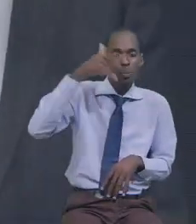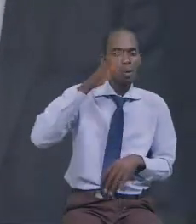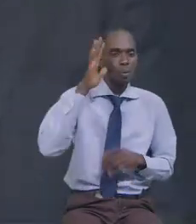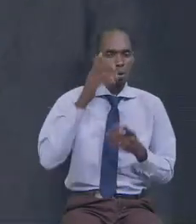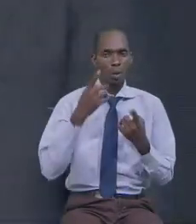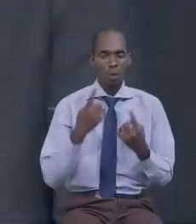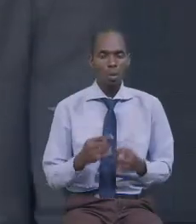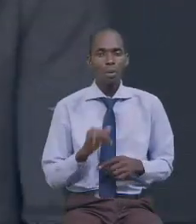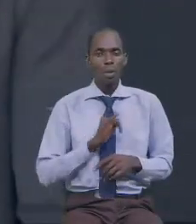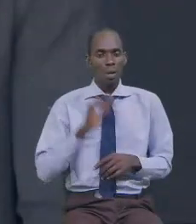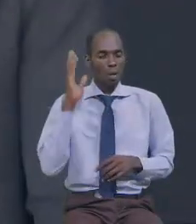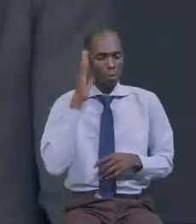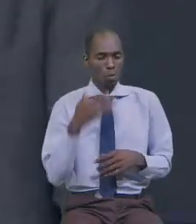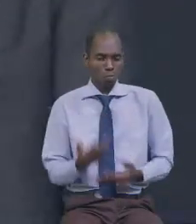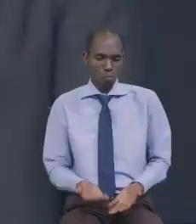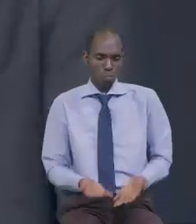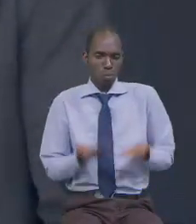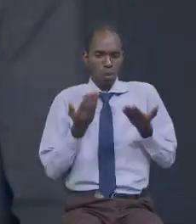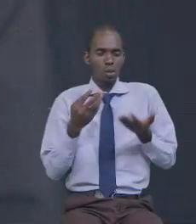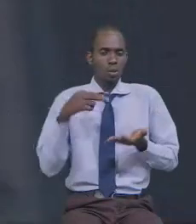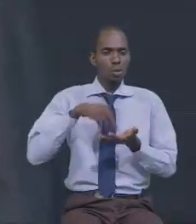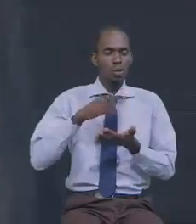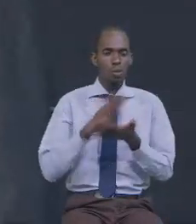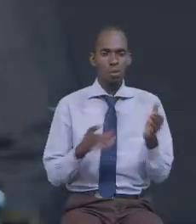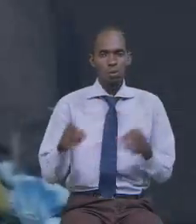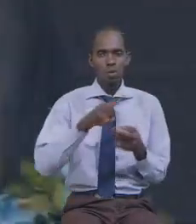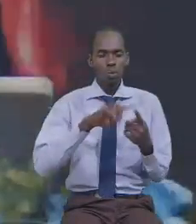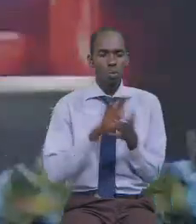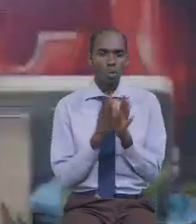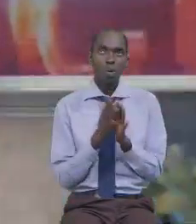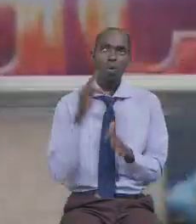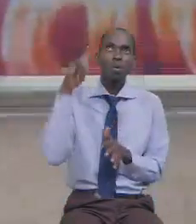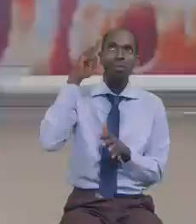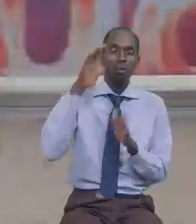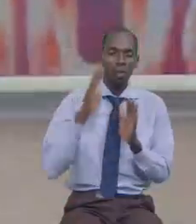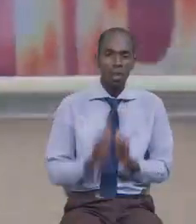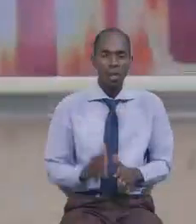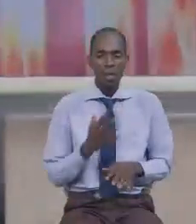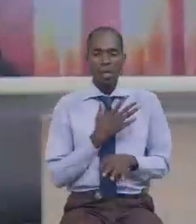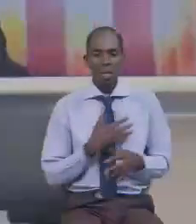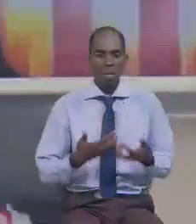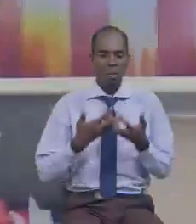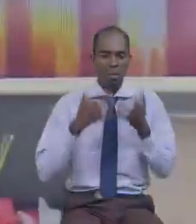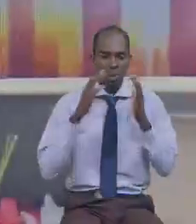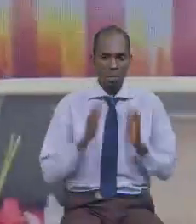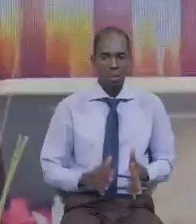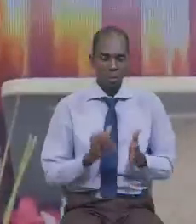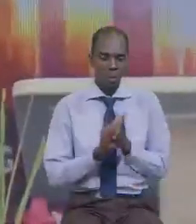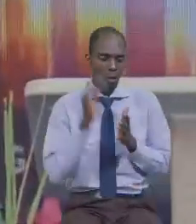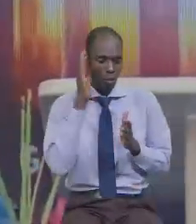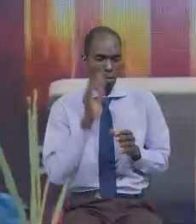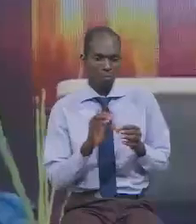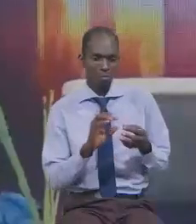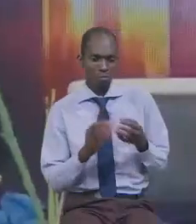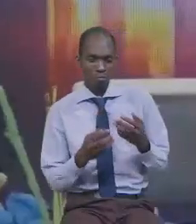raise some of you to become pilots and engineers that will deal with that. Something I never